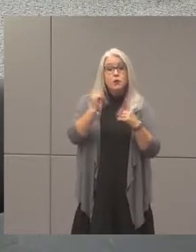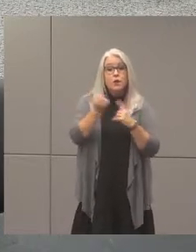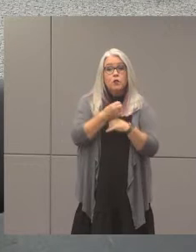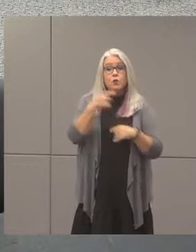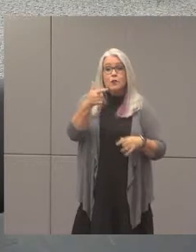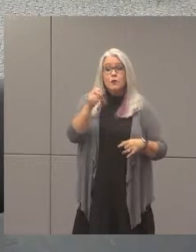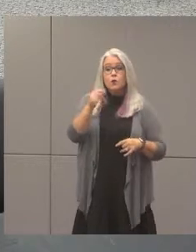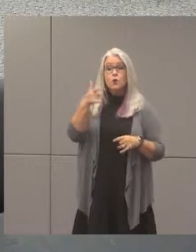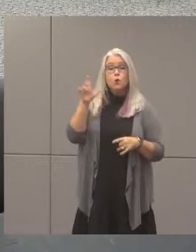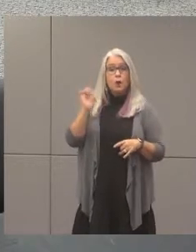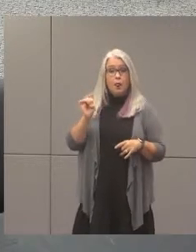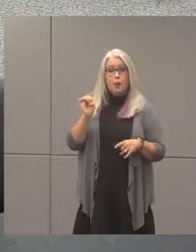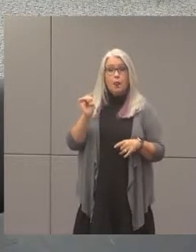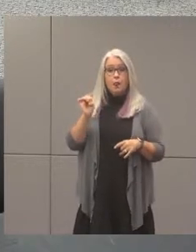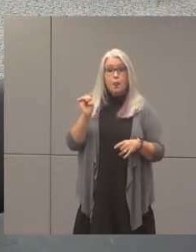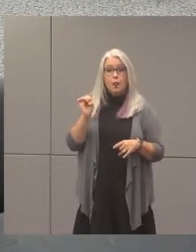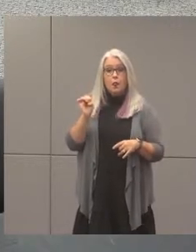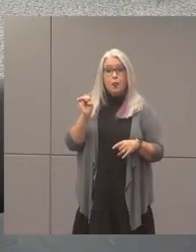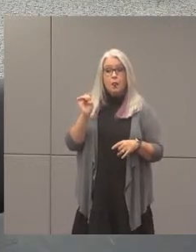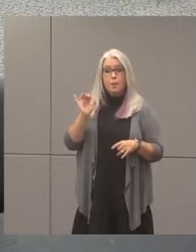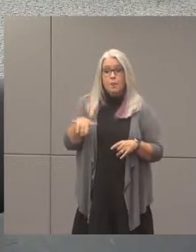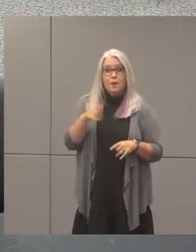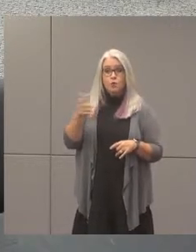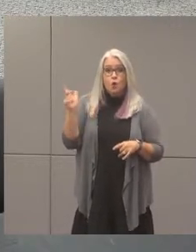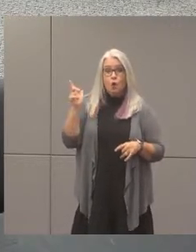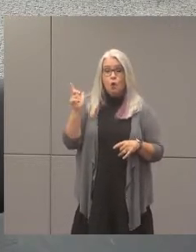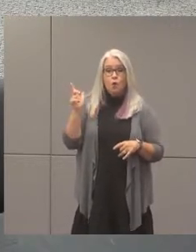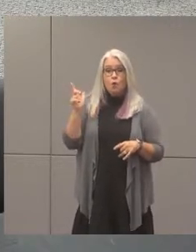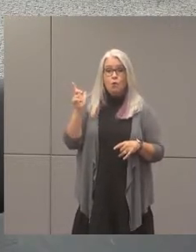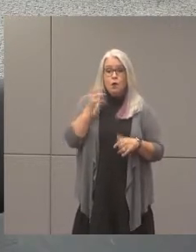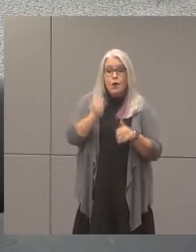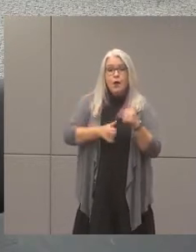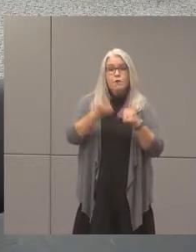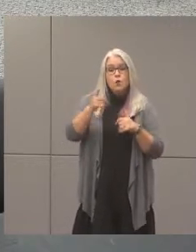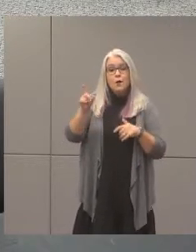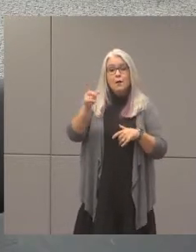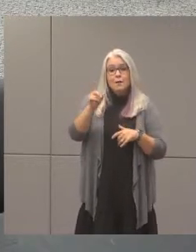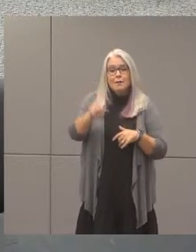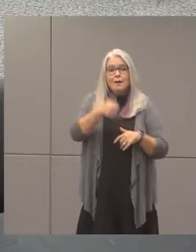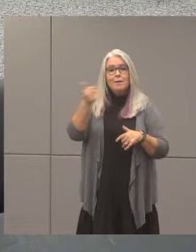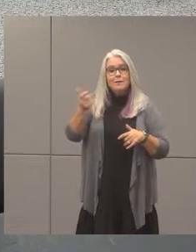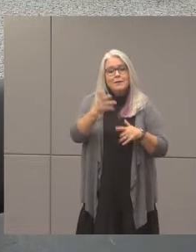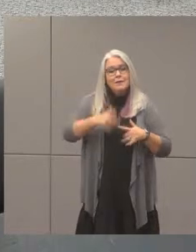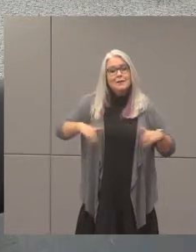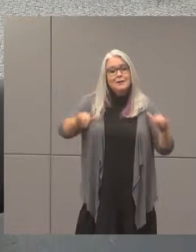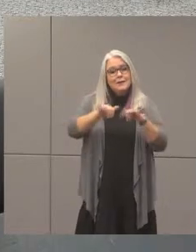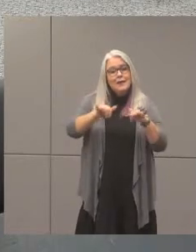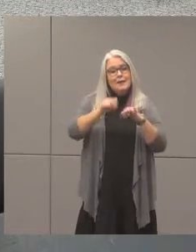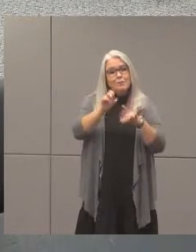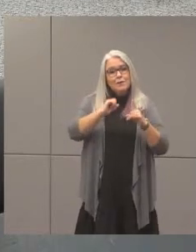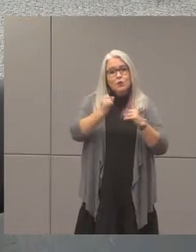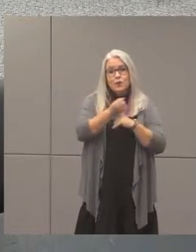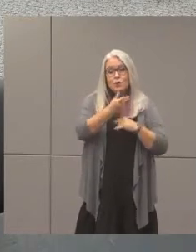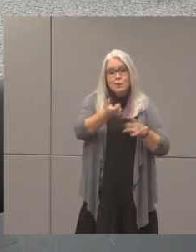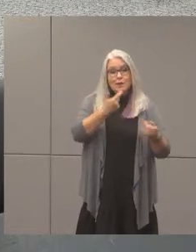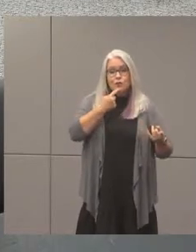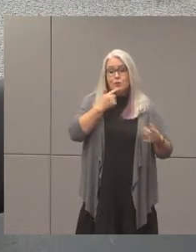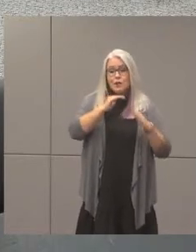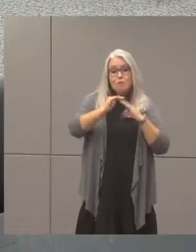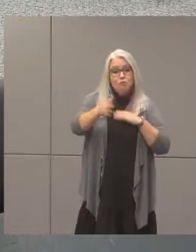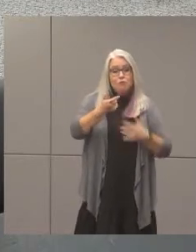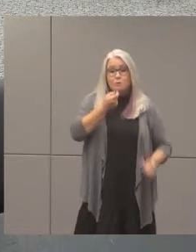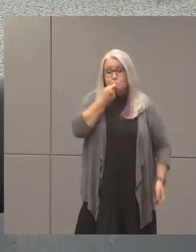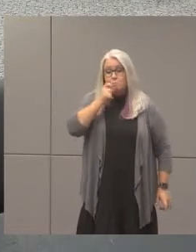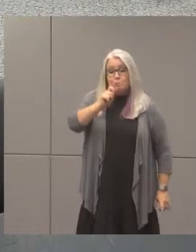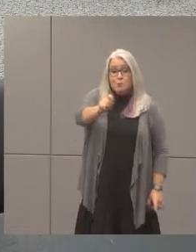Google. And that was it. Everybody else was, because they're in the same situation. And they flat out said, just don't use our